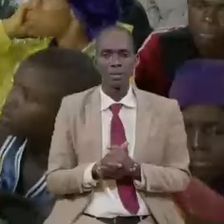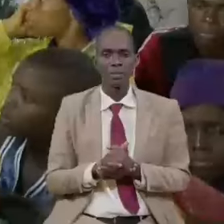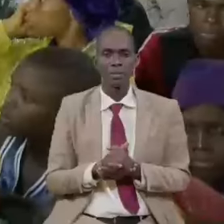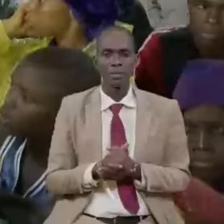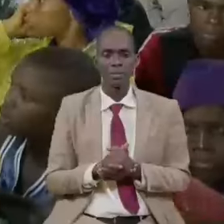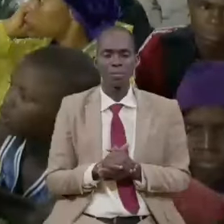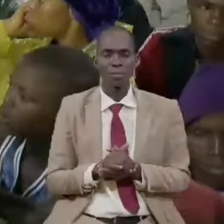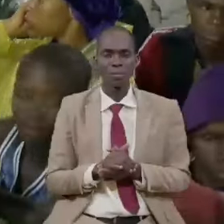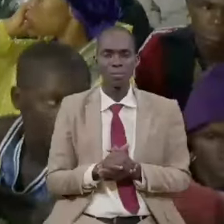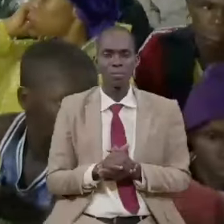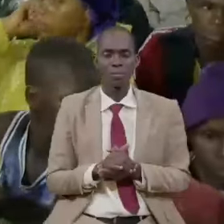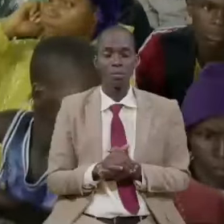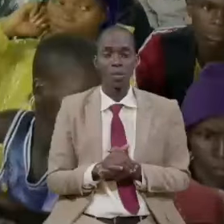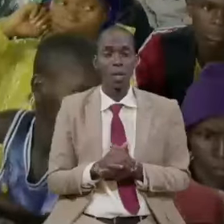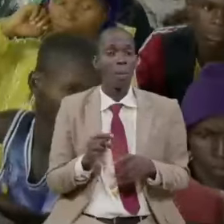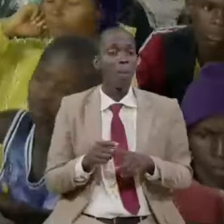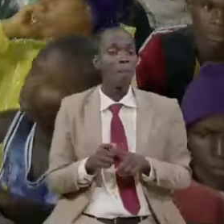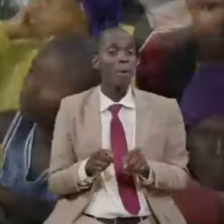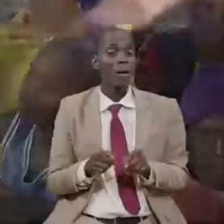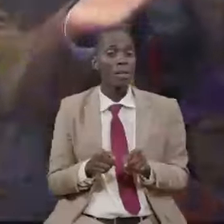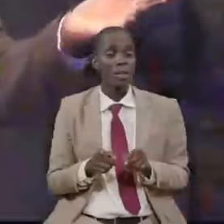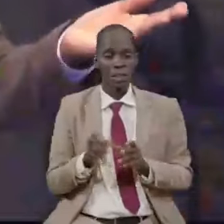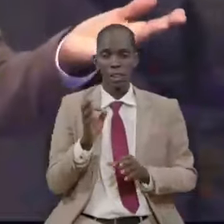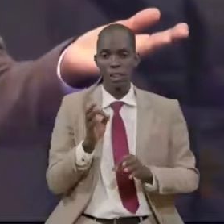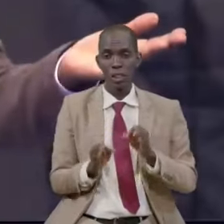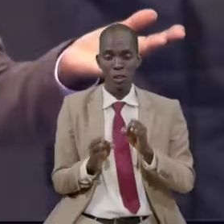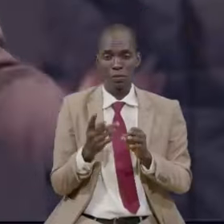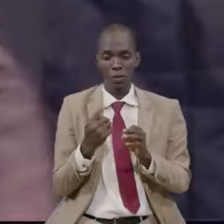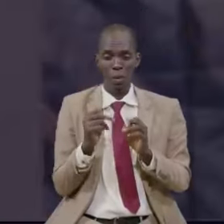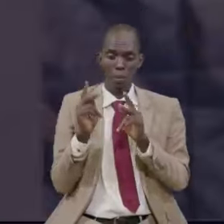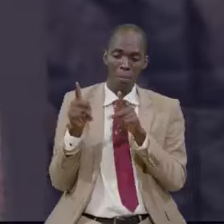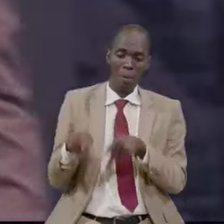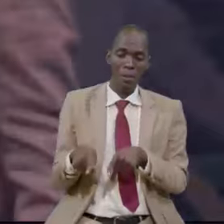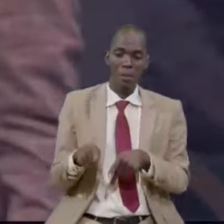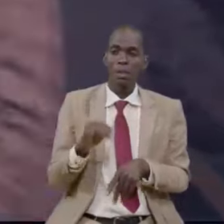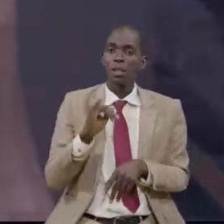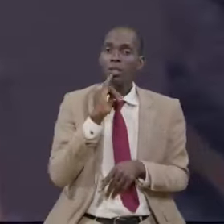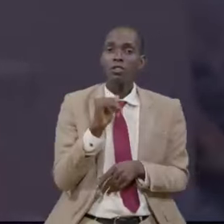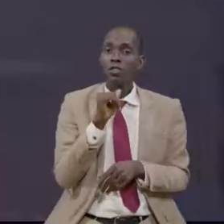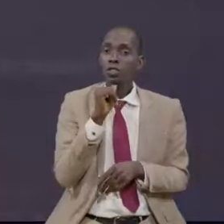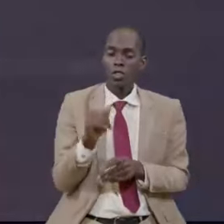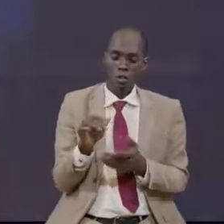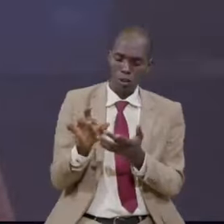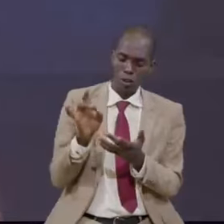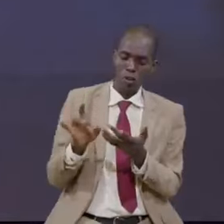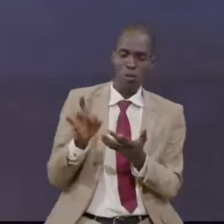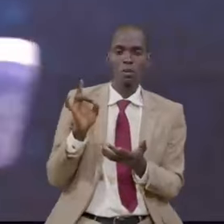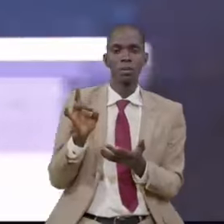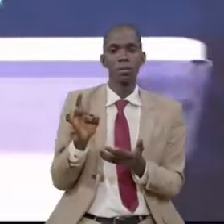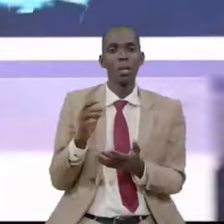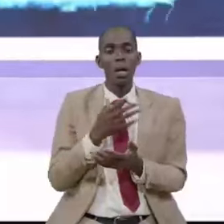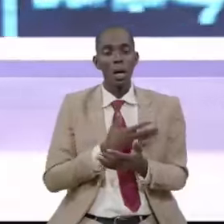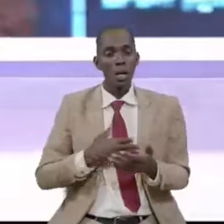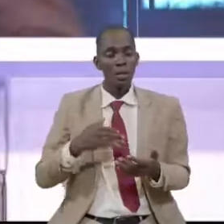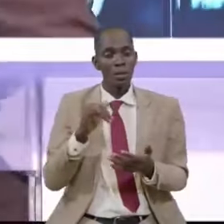But if the fellow is not chosen, and the angel of death, premature death, moving